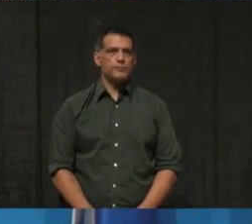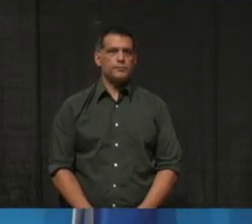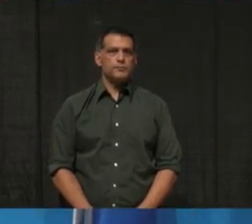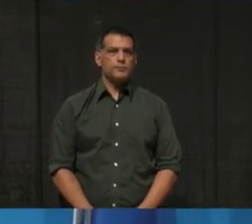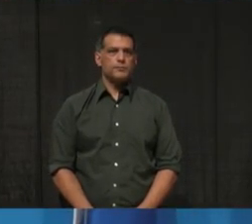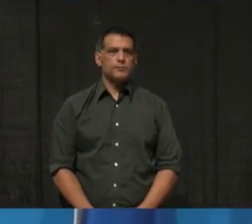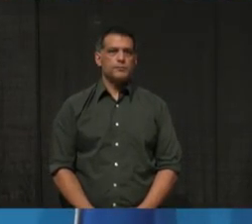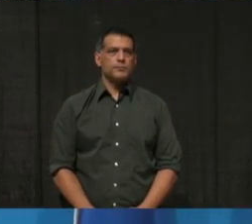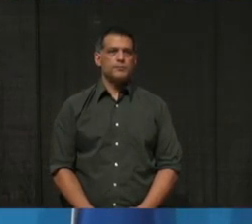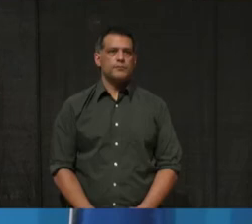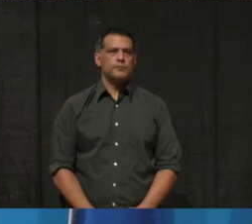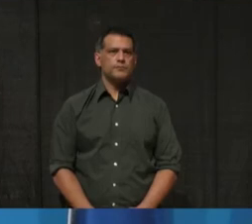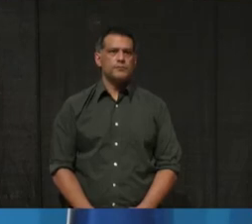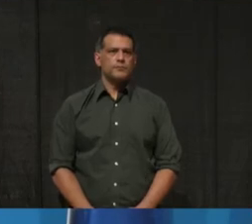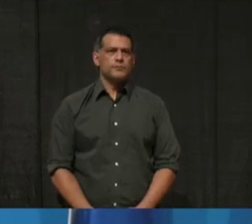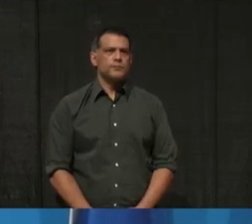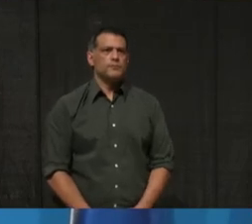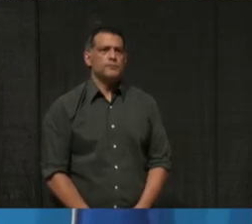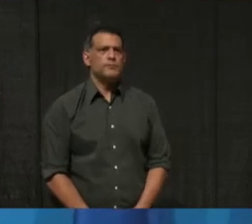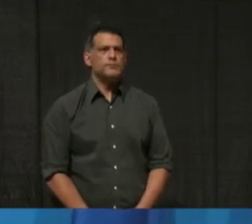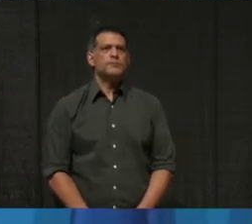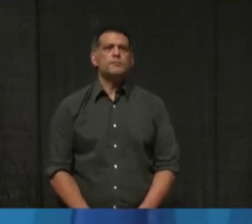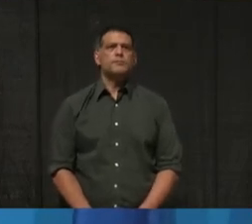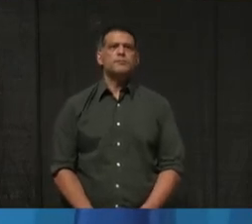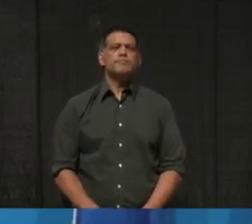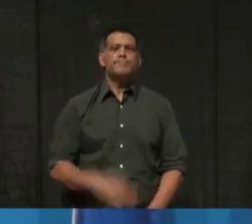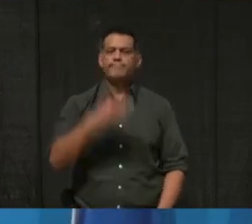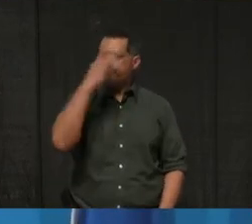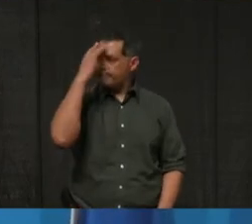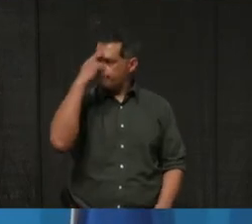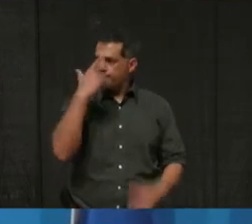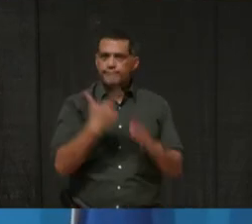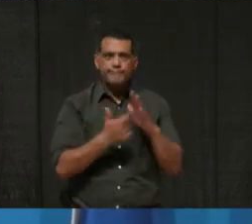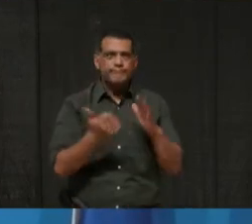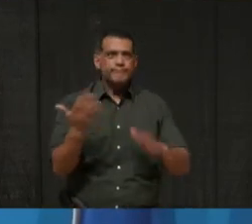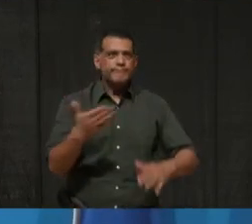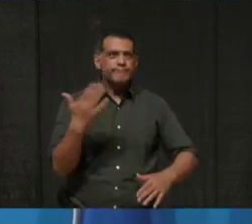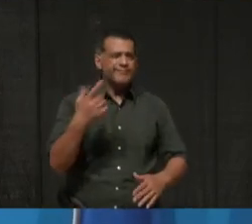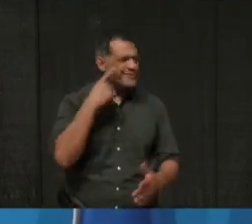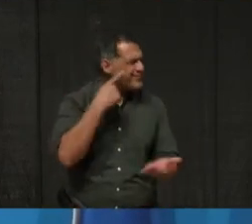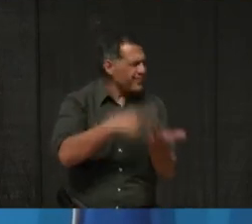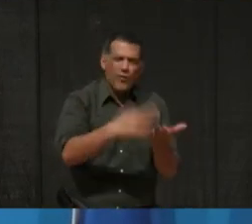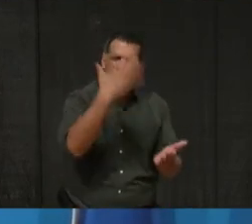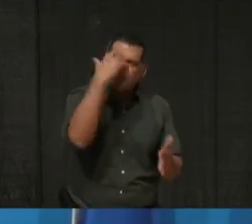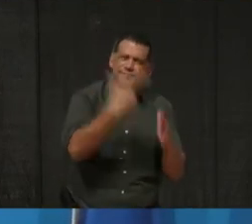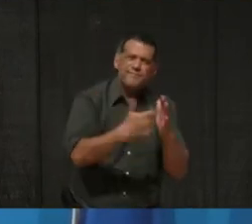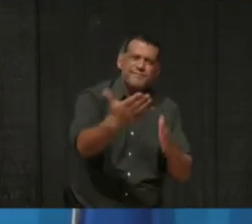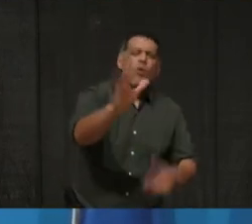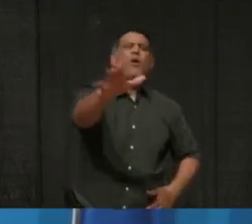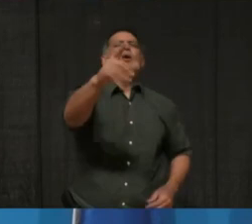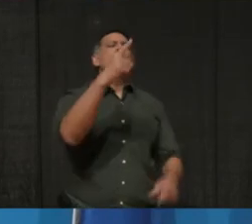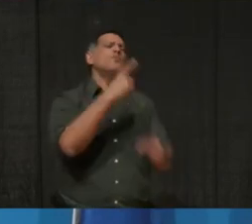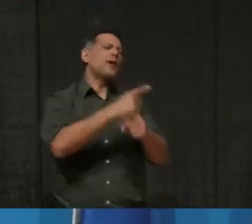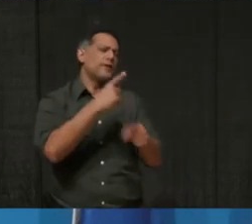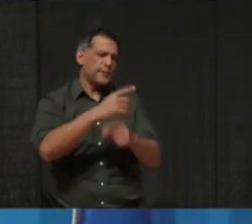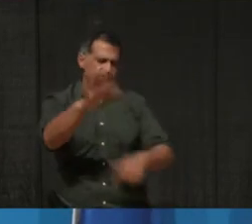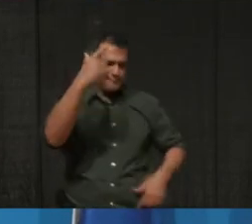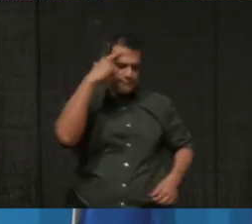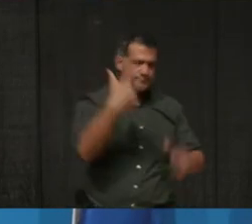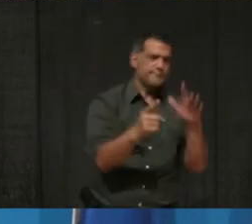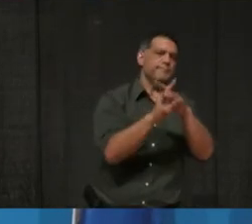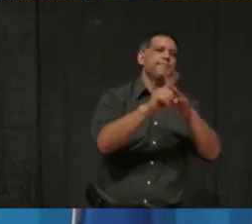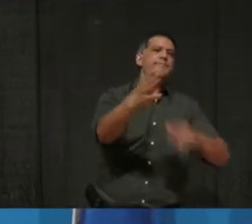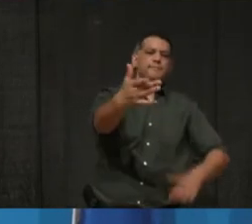And sorry, Ashley, could you remind me, because I've just my mind's in. Oh. So I believe it's about my